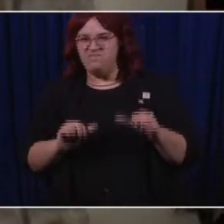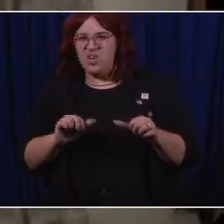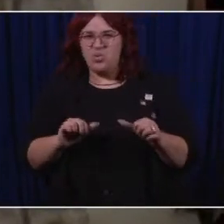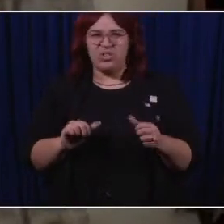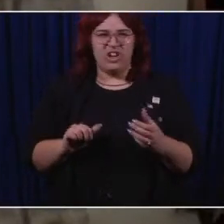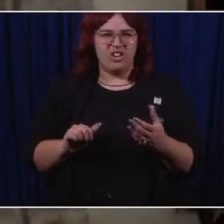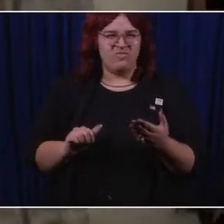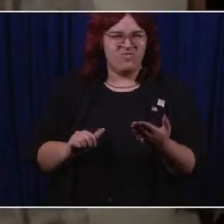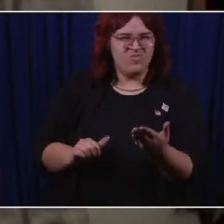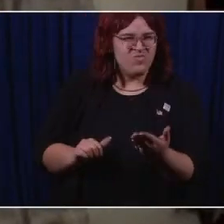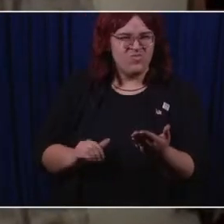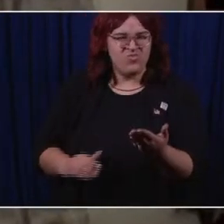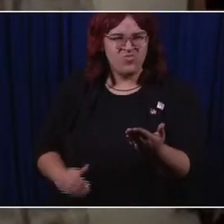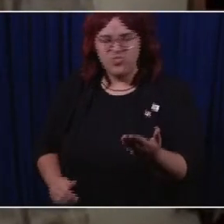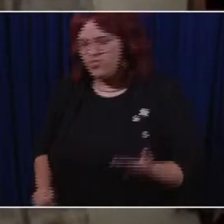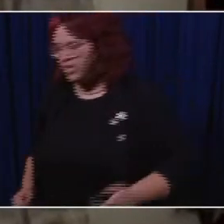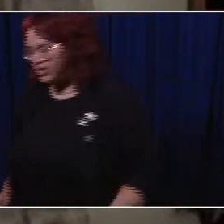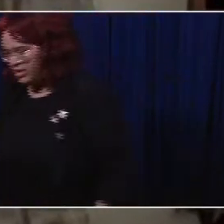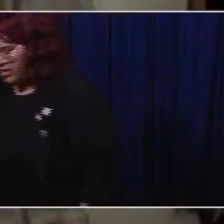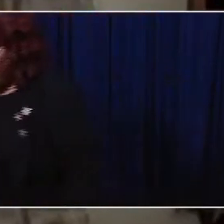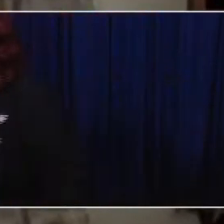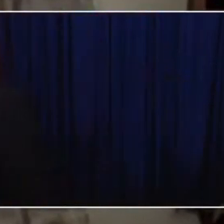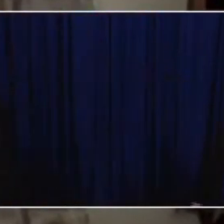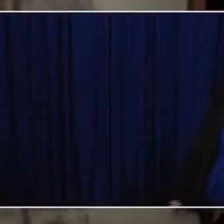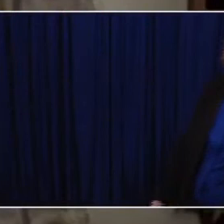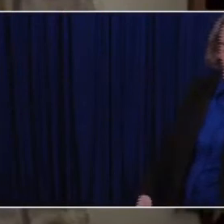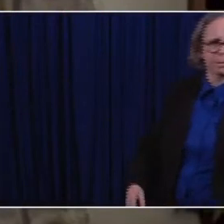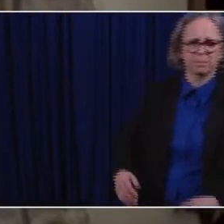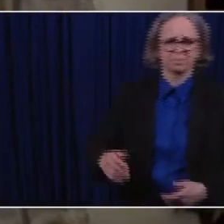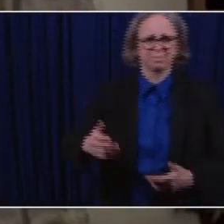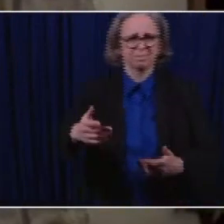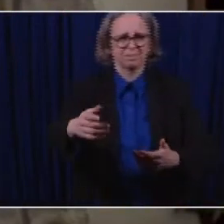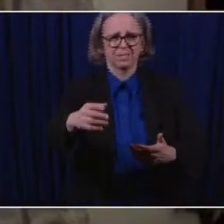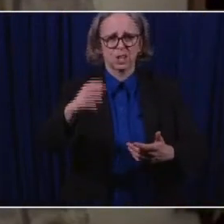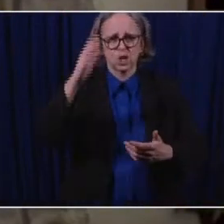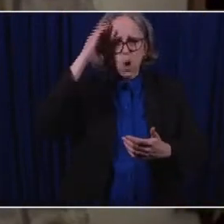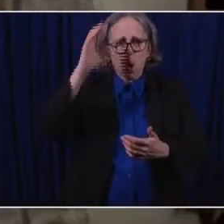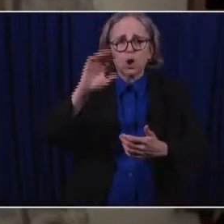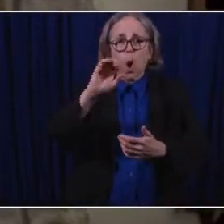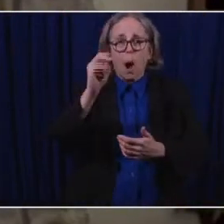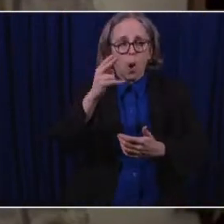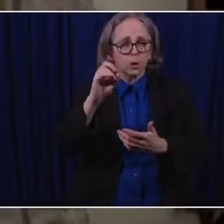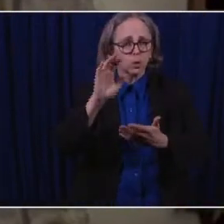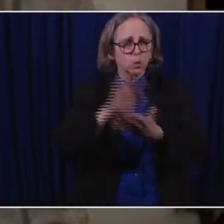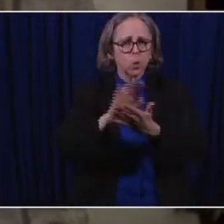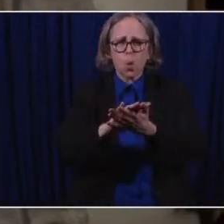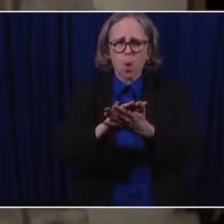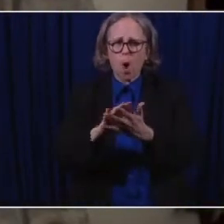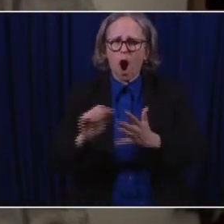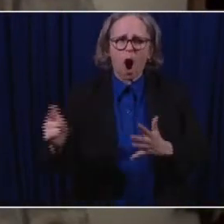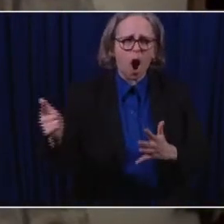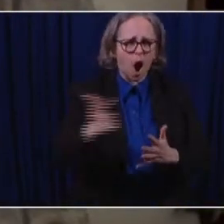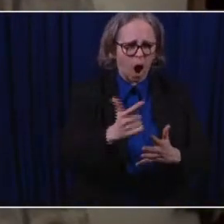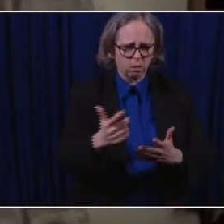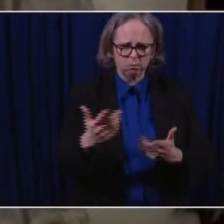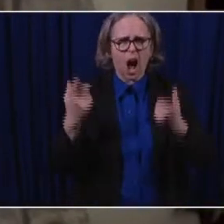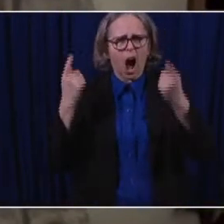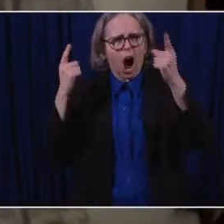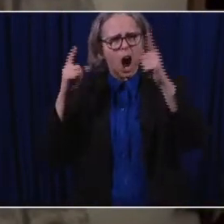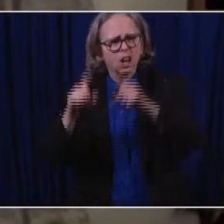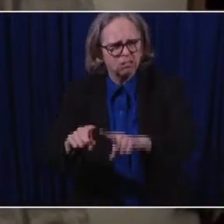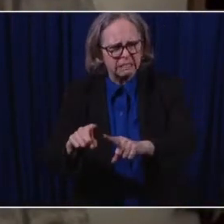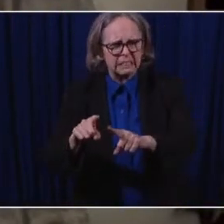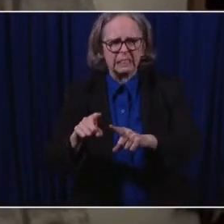think they are going to come back. They're going to do what they said they were going to do. I think that, parents always have that individual choice, and we respect